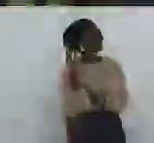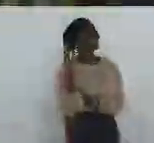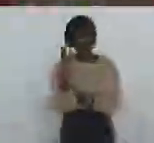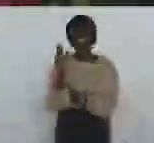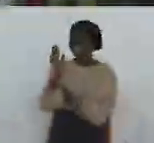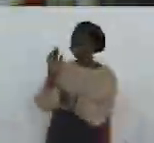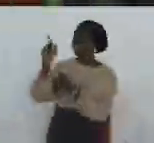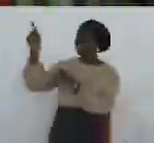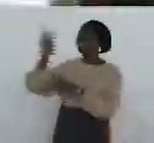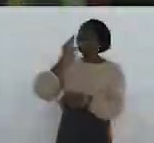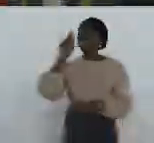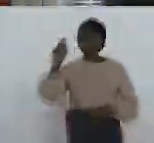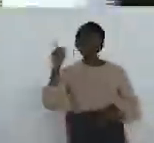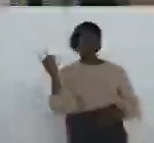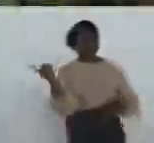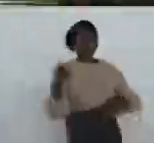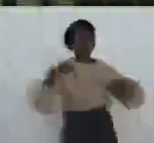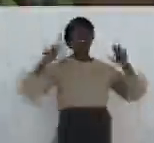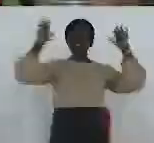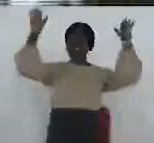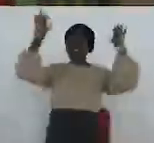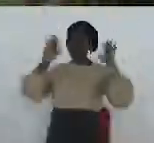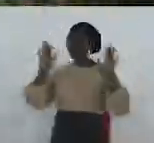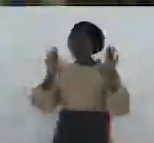miracle the wewe